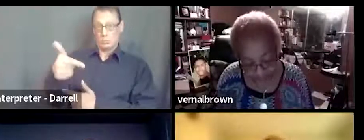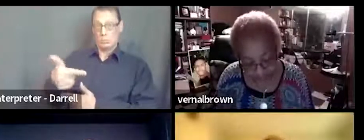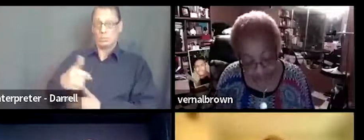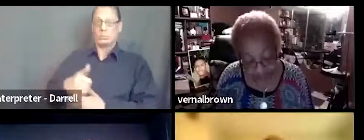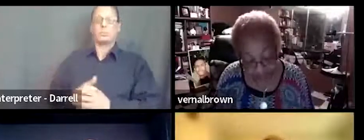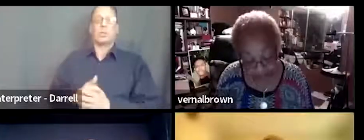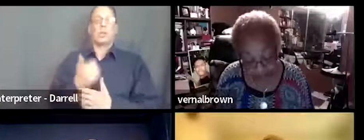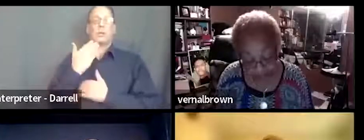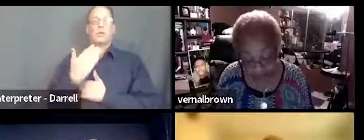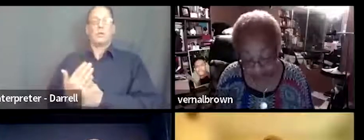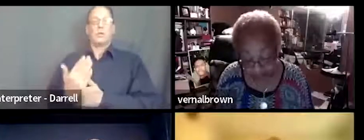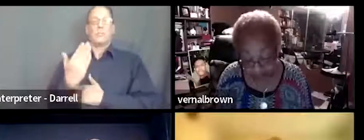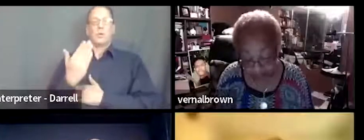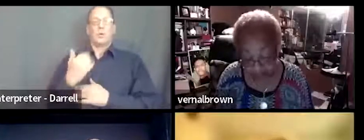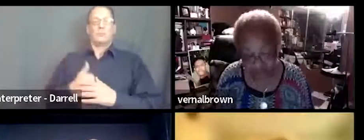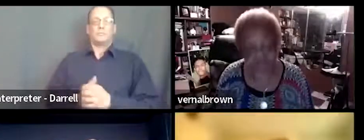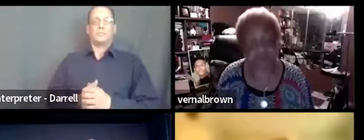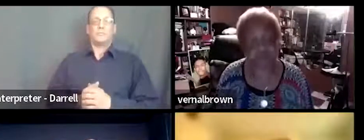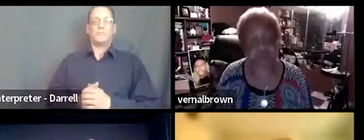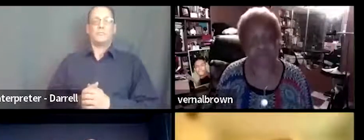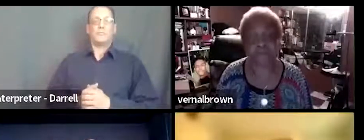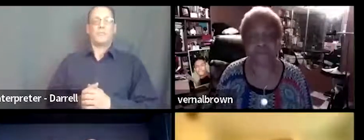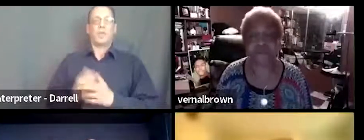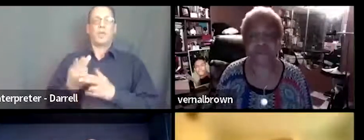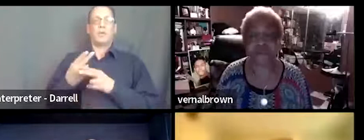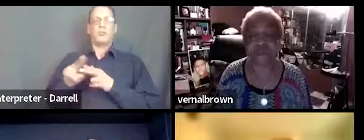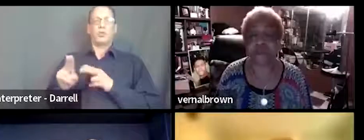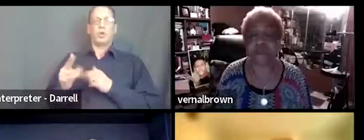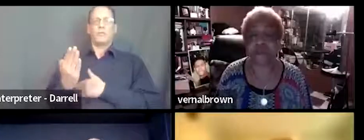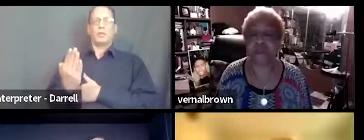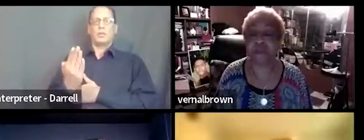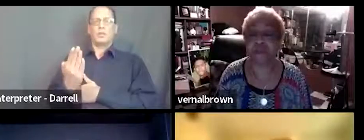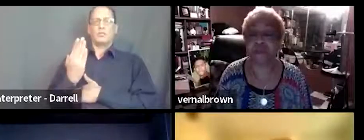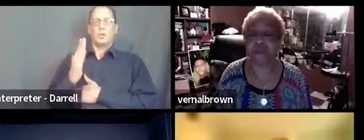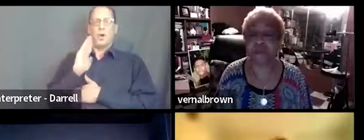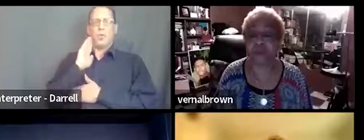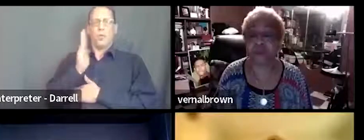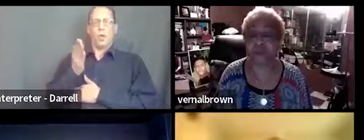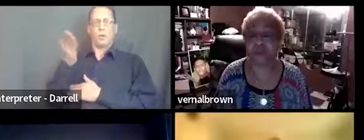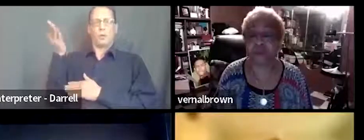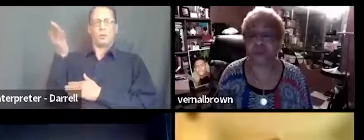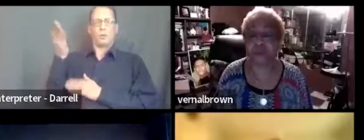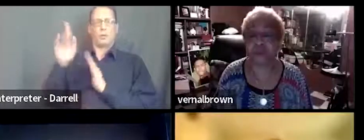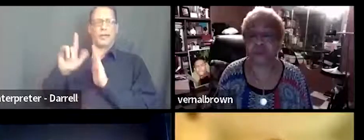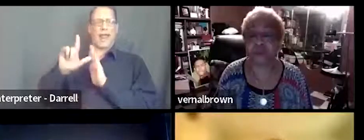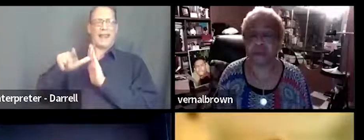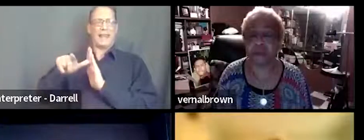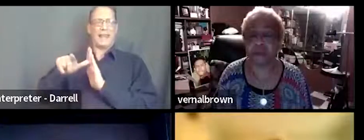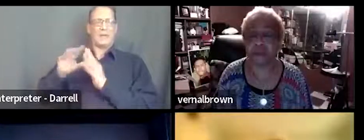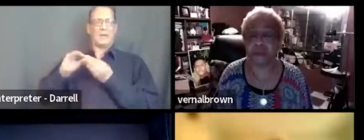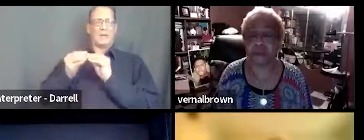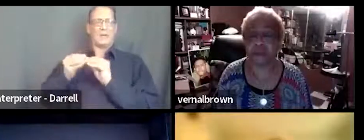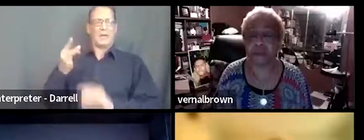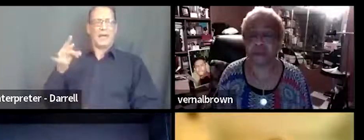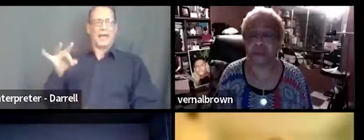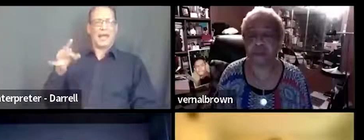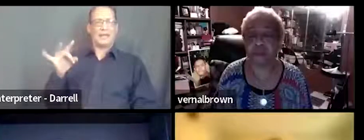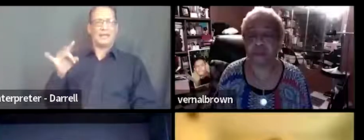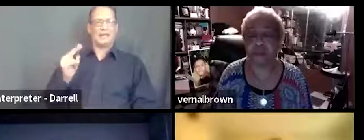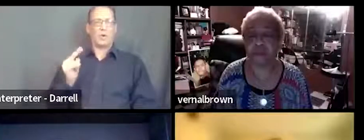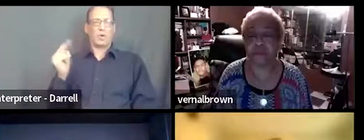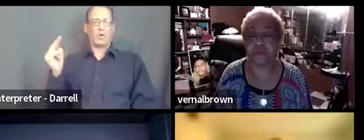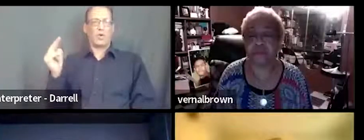commissioners. Very brief this morning, as I will be doing a presentation later in the agenda on number 18 on North Side, South